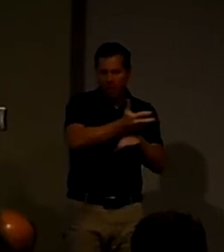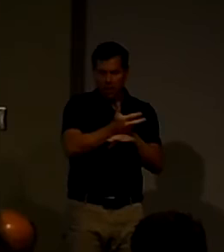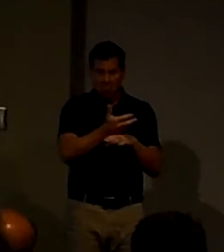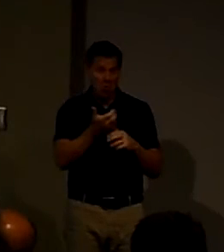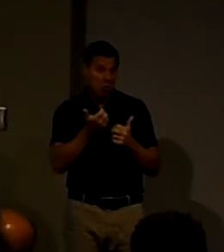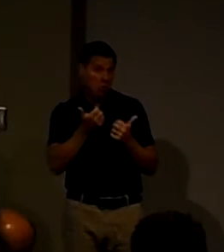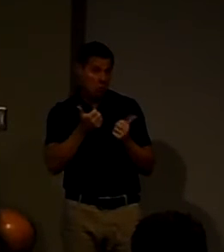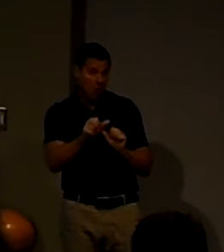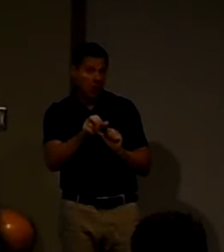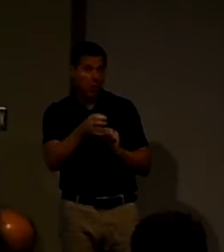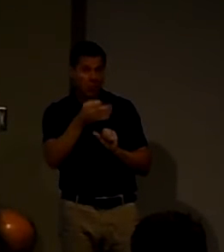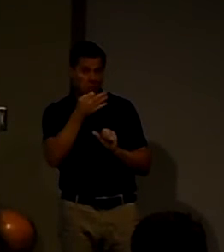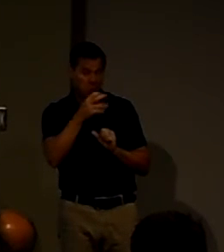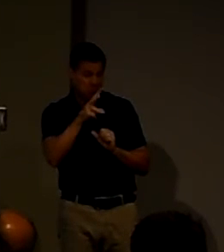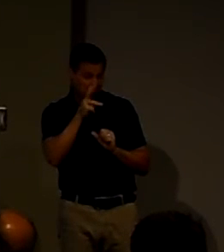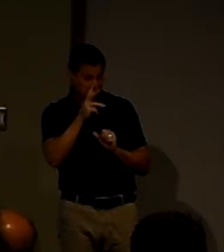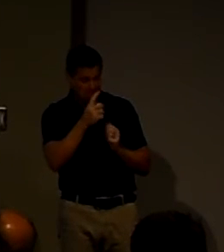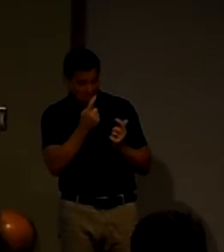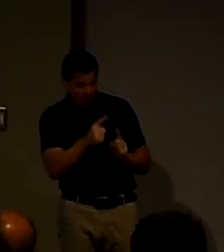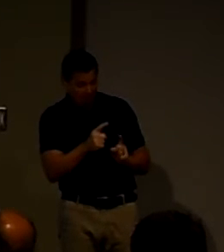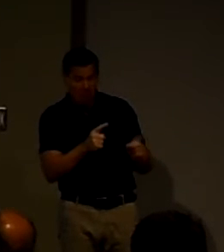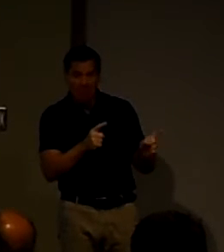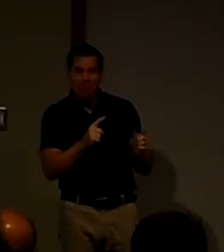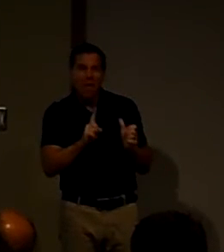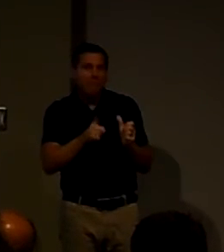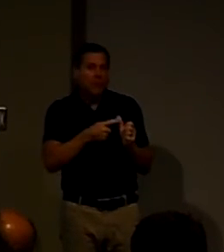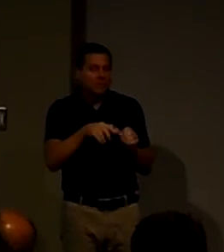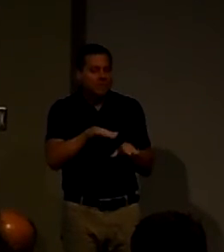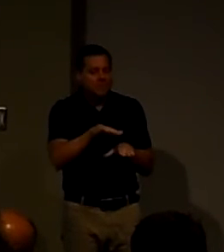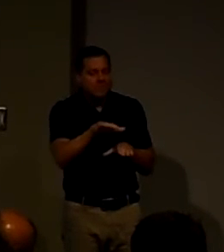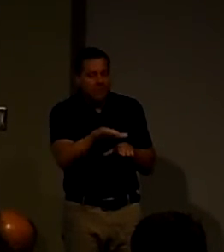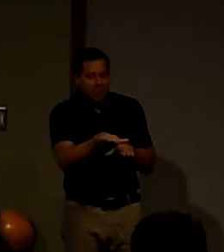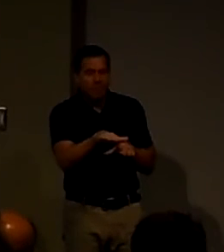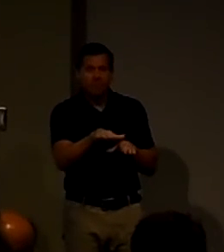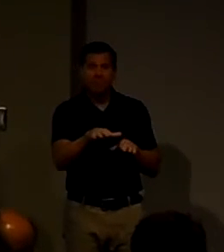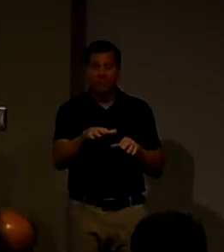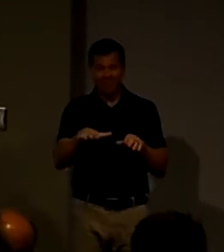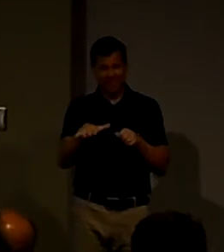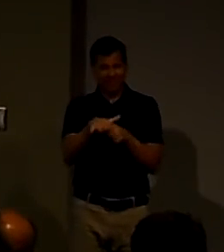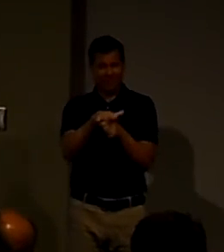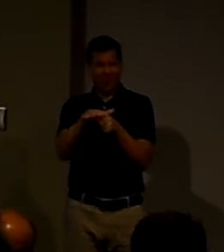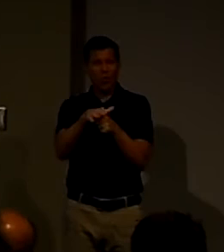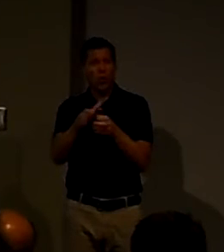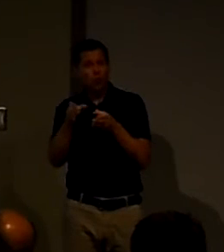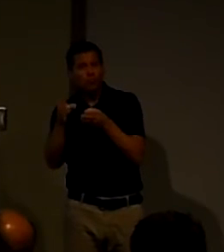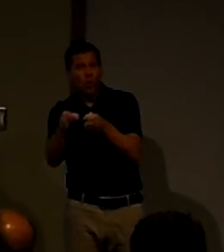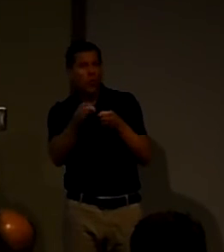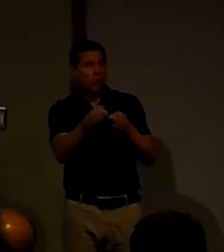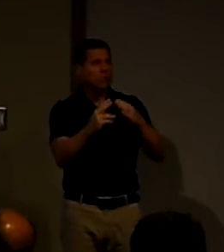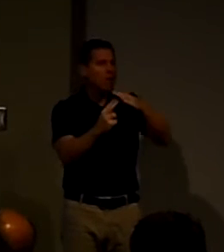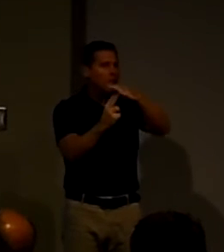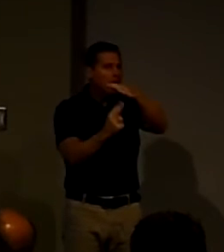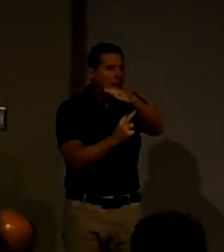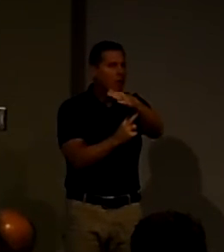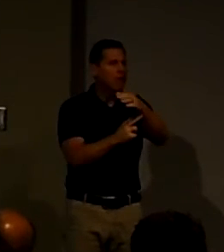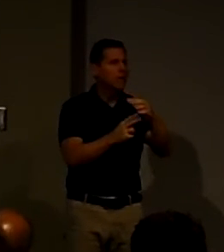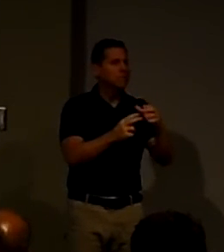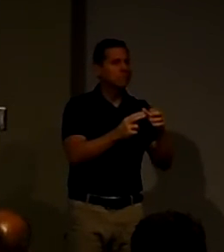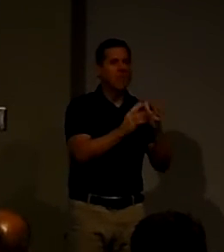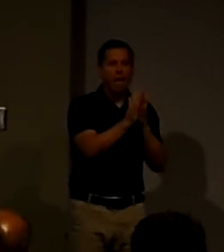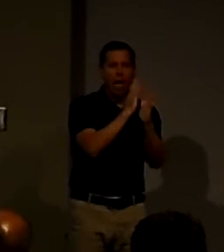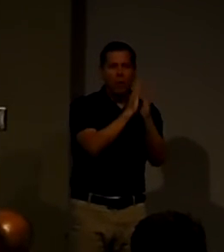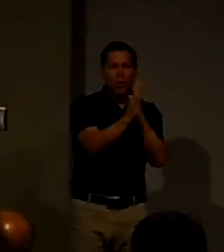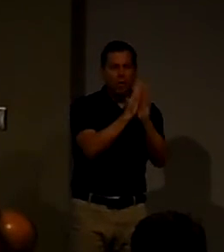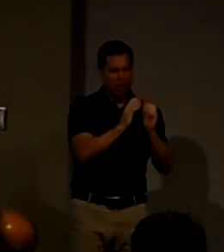a good first step. We've got to think about how we make our local roadways and our highways better. We've got to think about ride